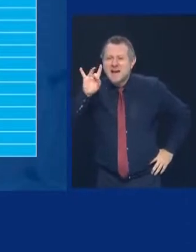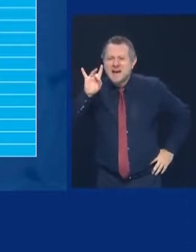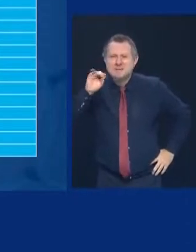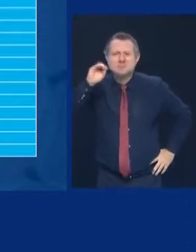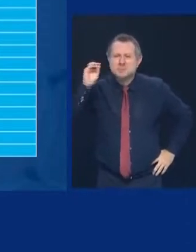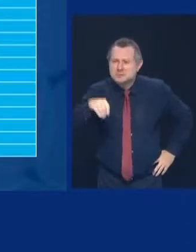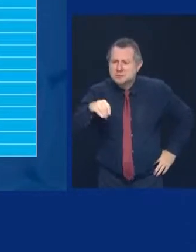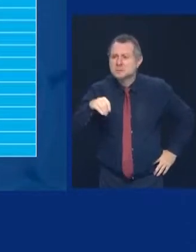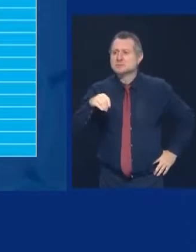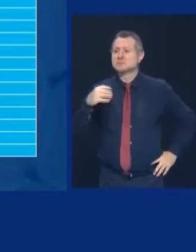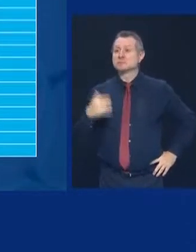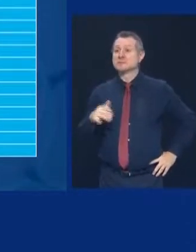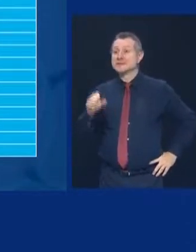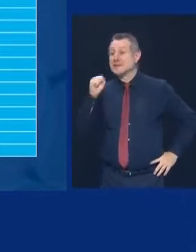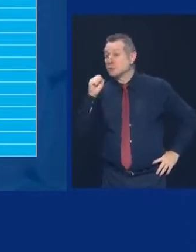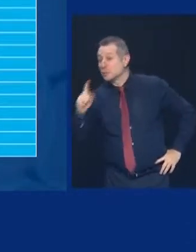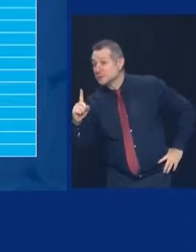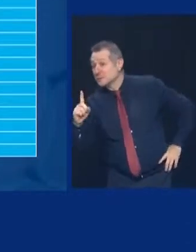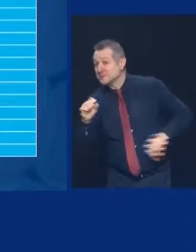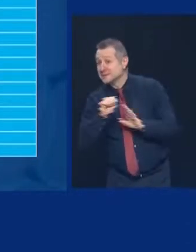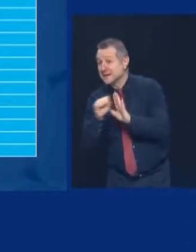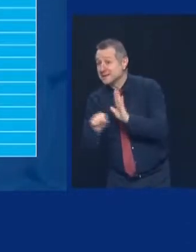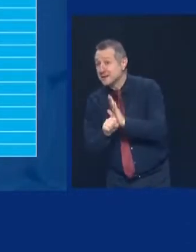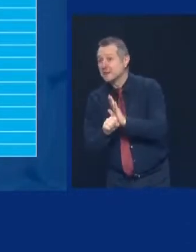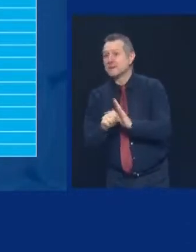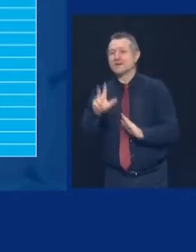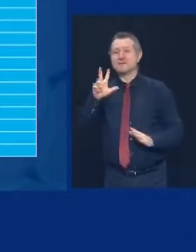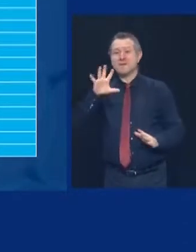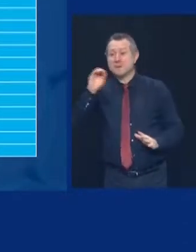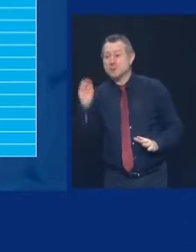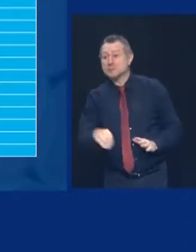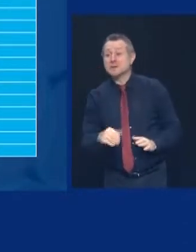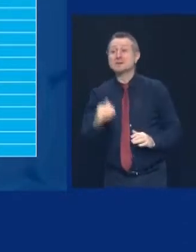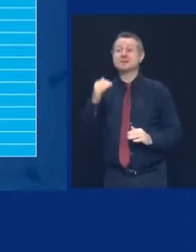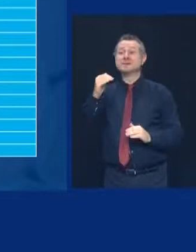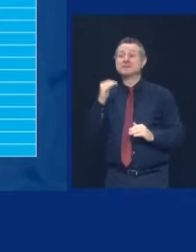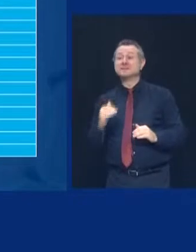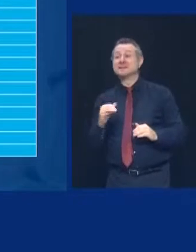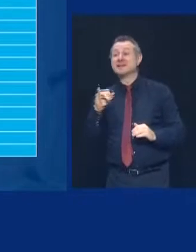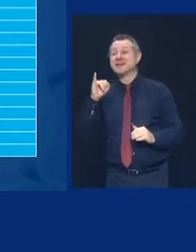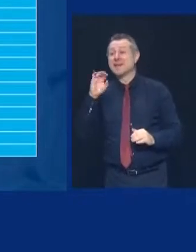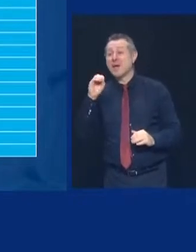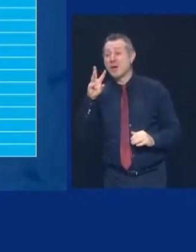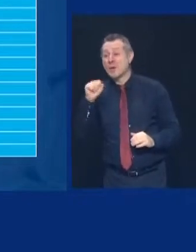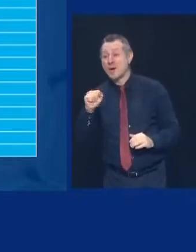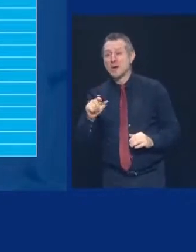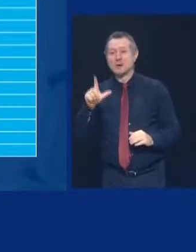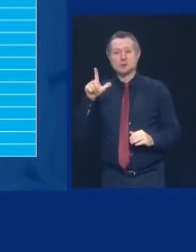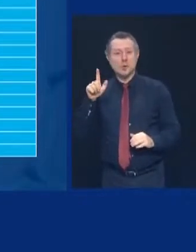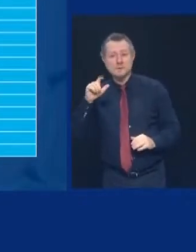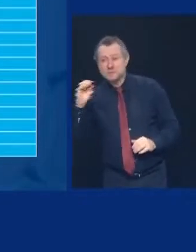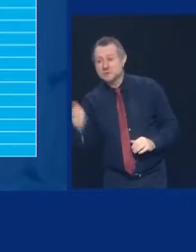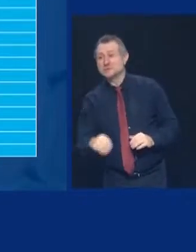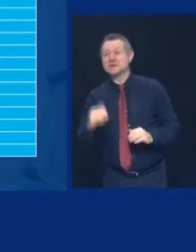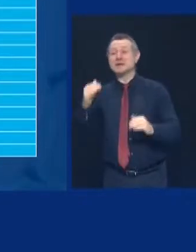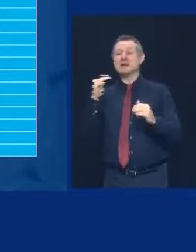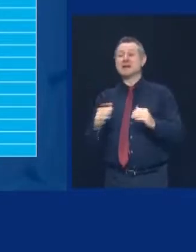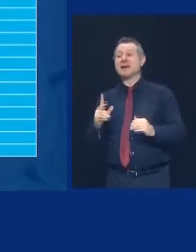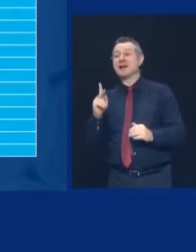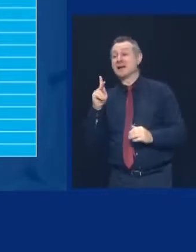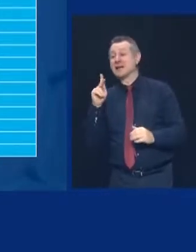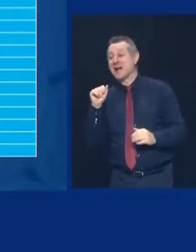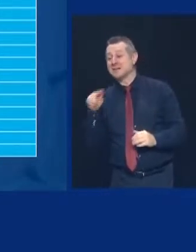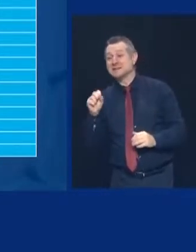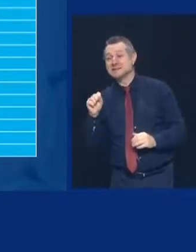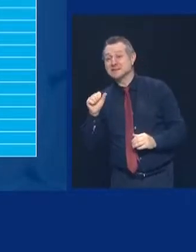Wyoming, 35%. Idaho, 29%. Iowa, 21%. Kansas, 19%. Nebraska,